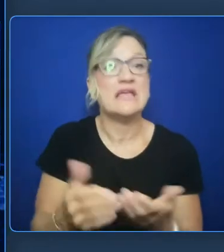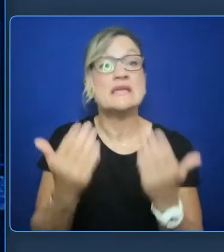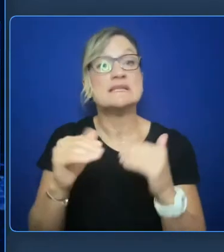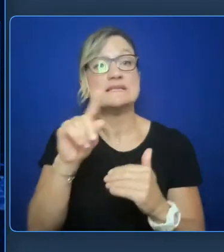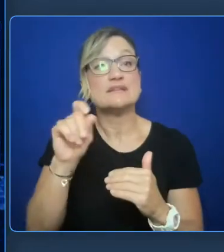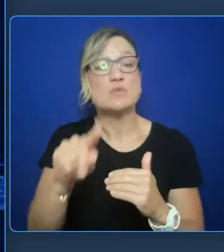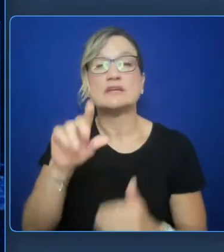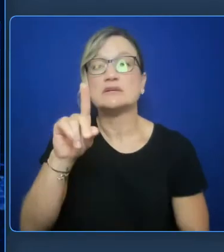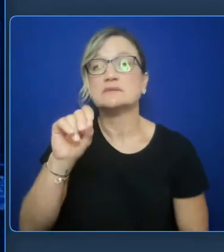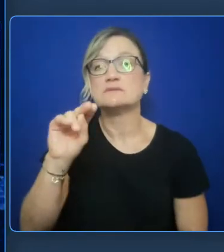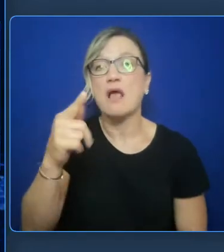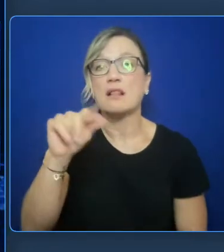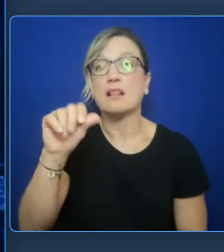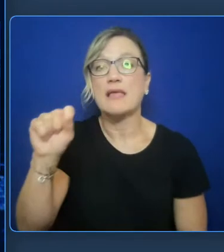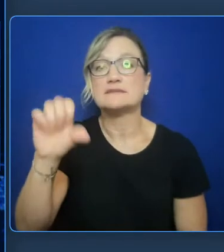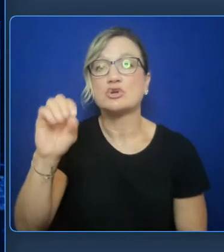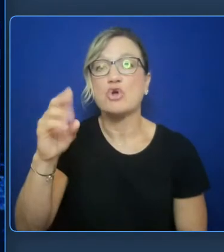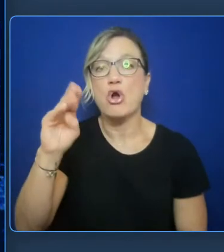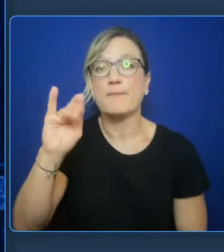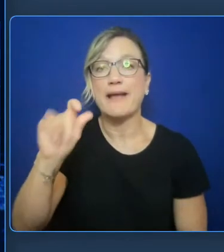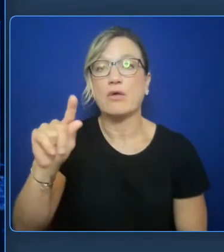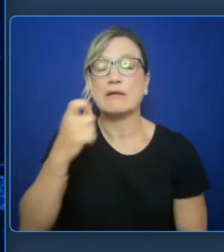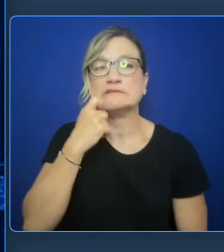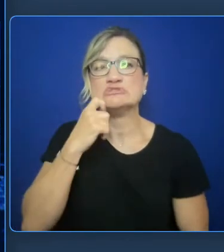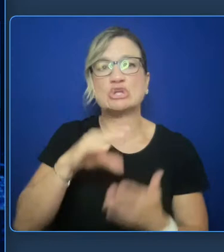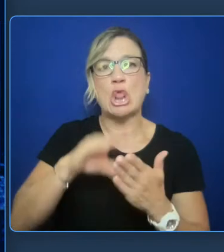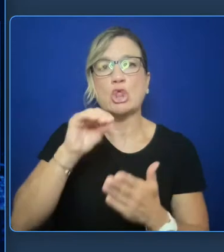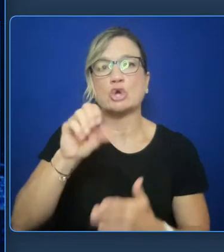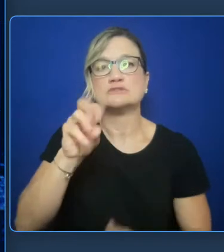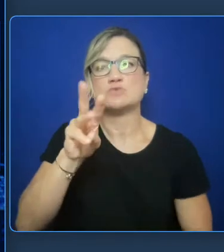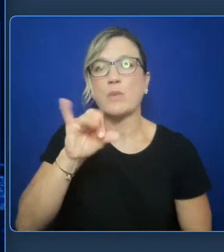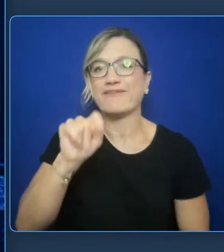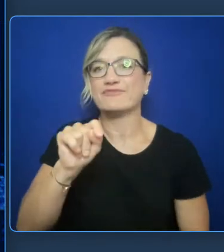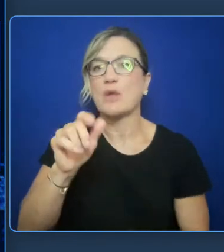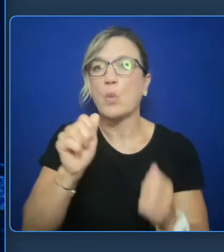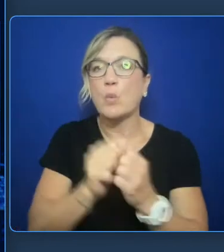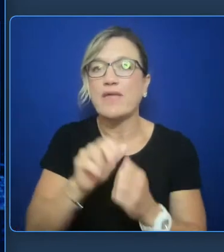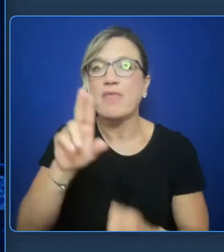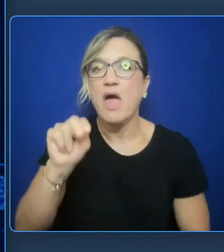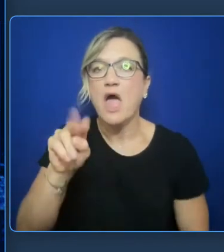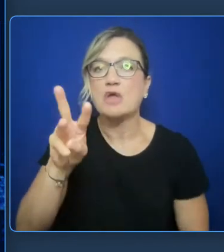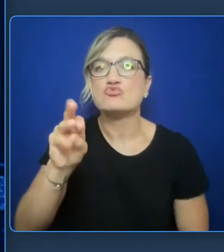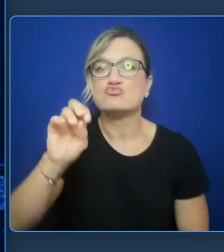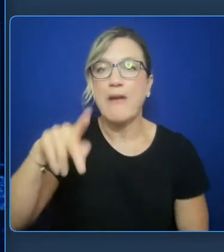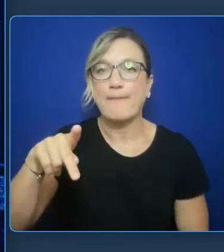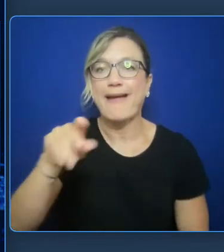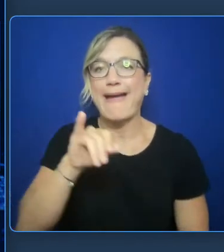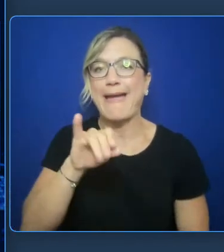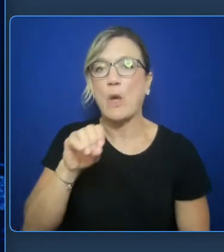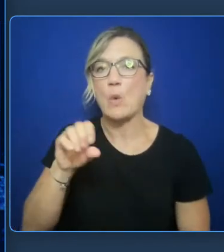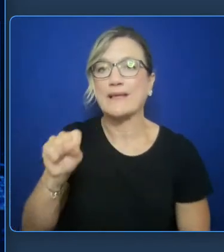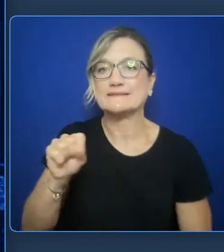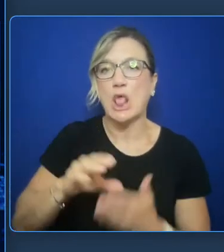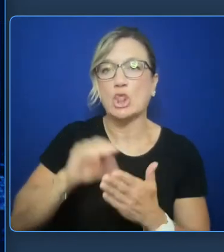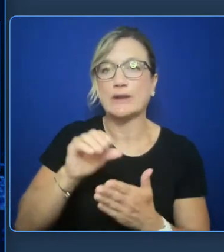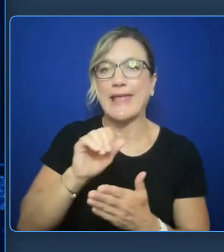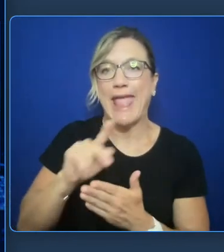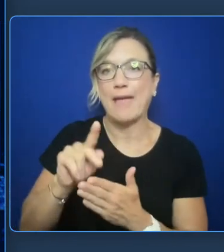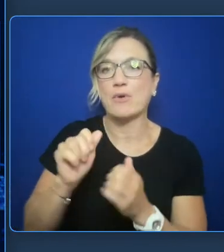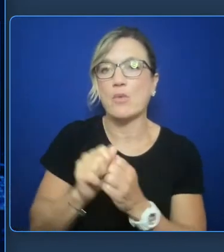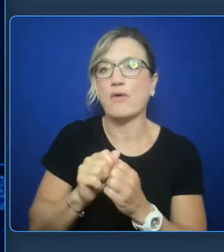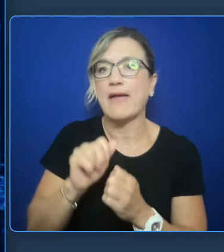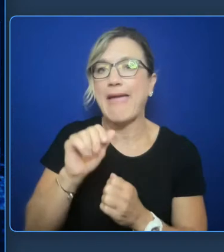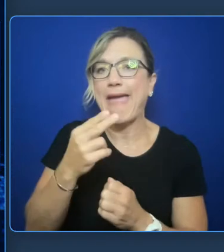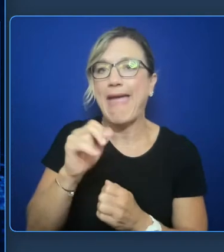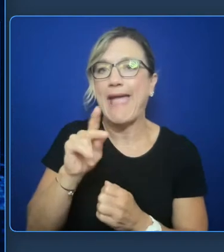from Douglas Carmichael. I just started learning Swift with Unwrap. That's the iOS learning app of Hacking with Swift. And the